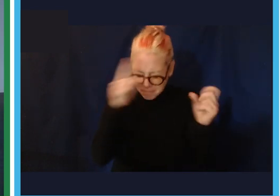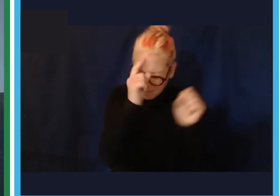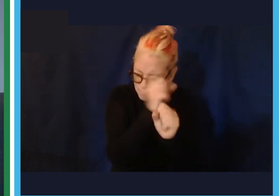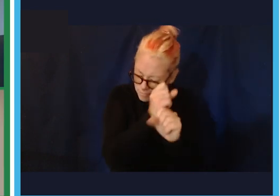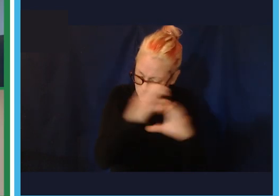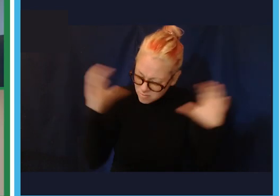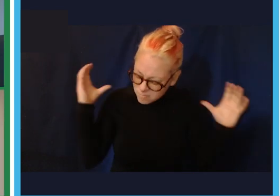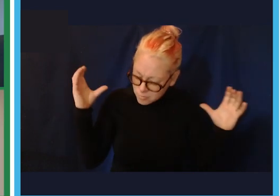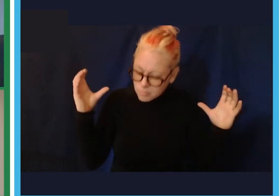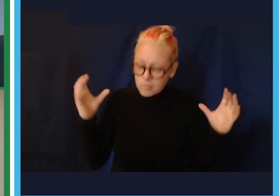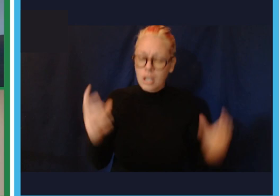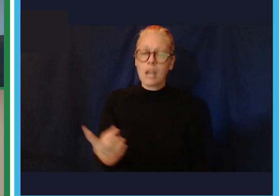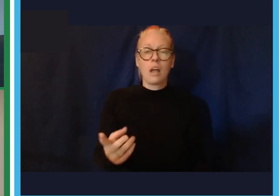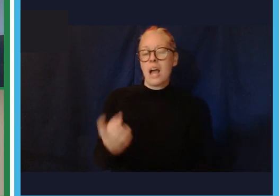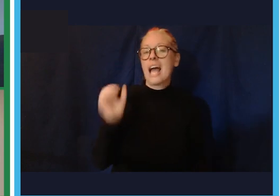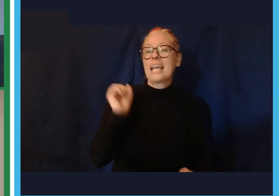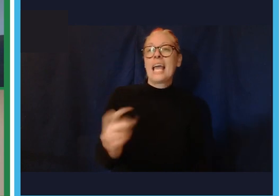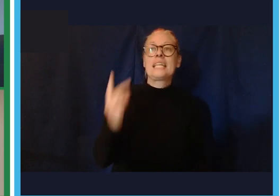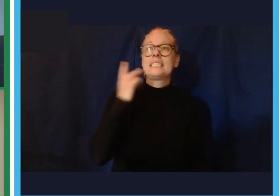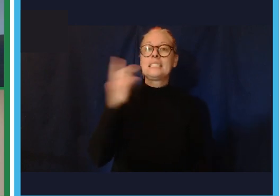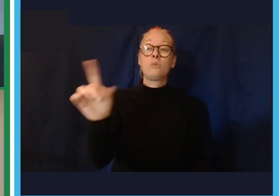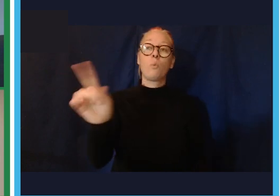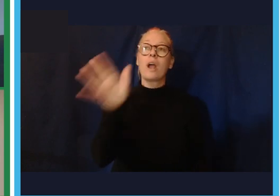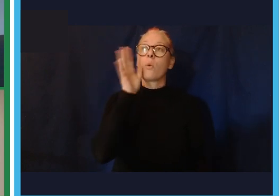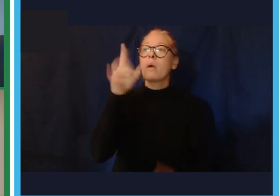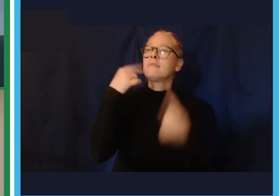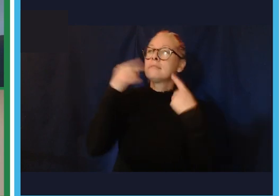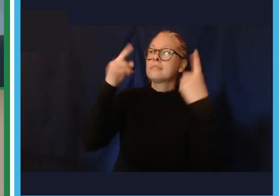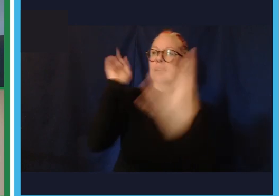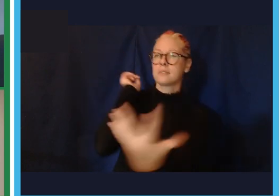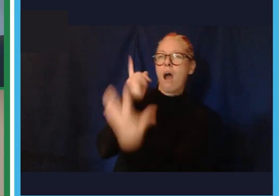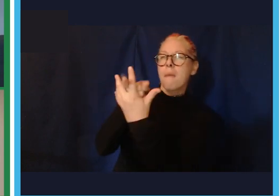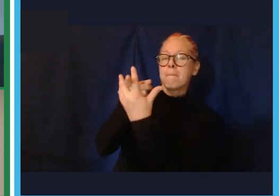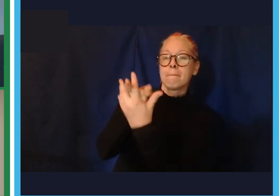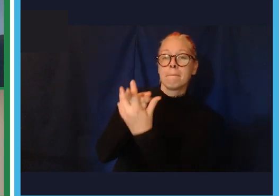I have to do to support them in that sort of